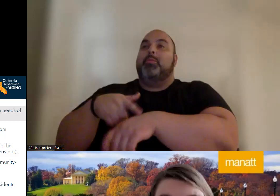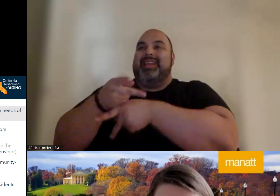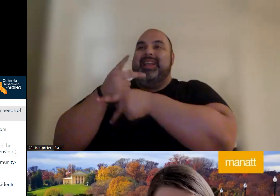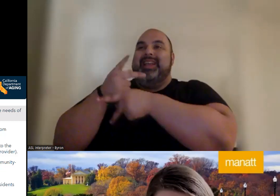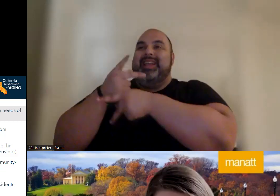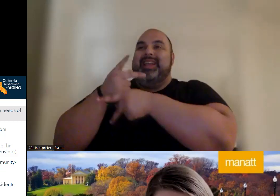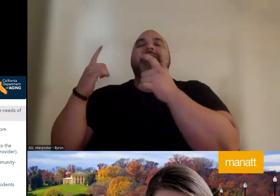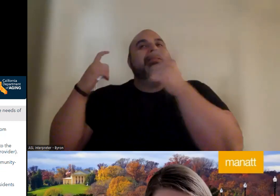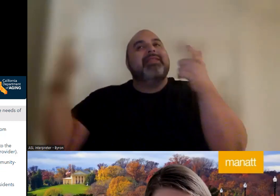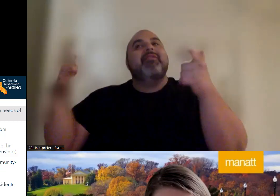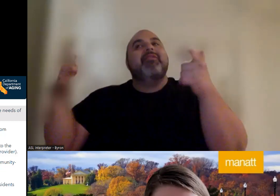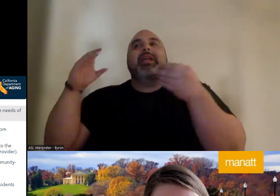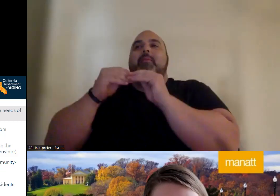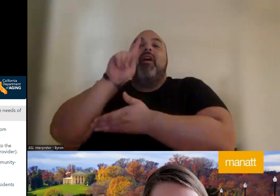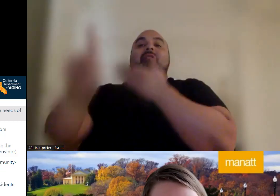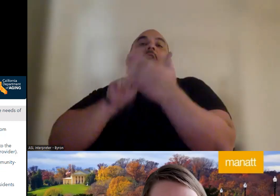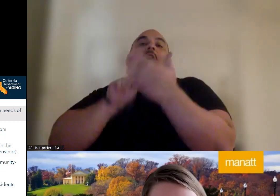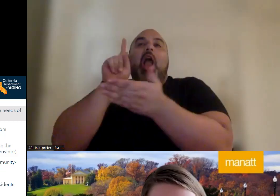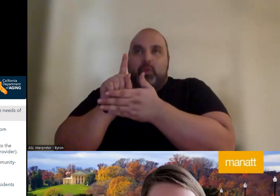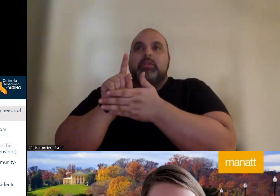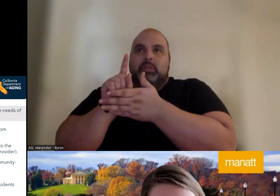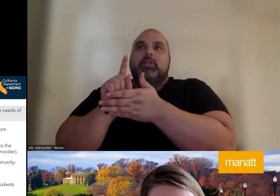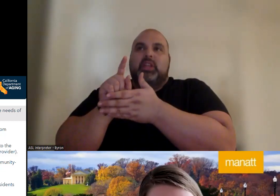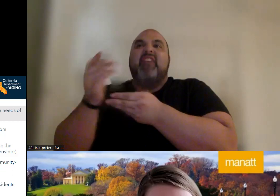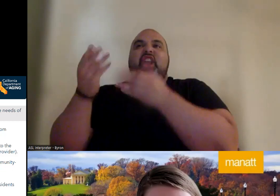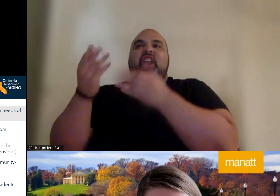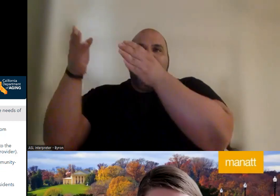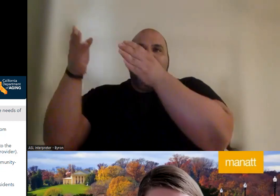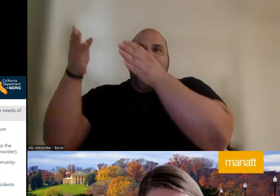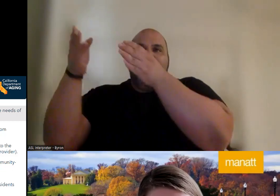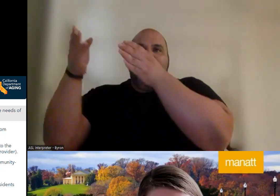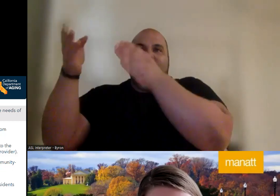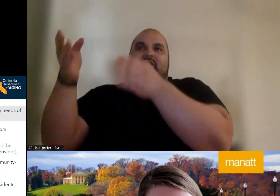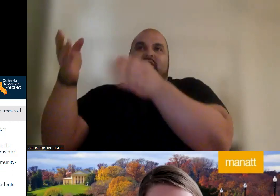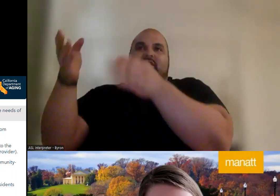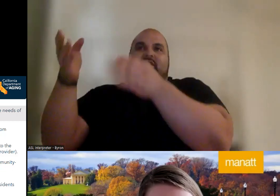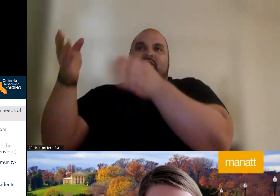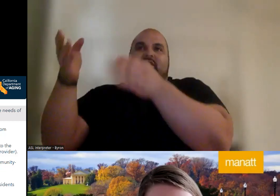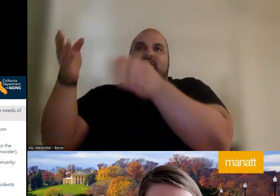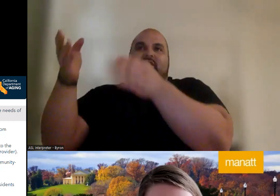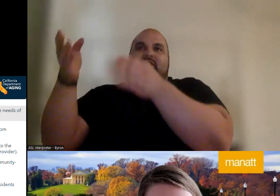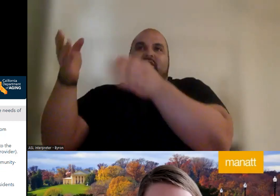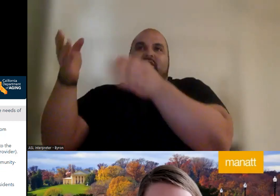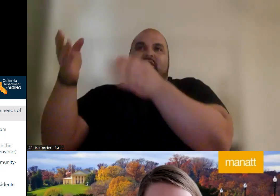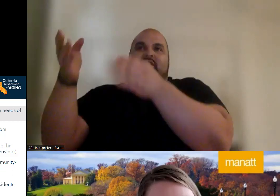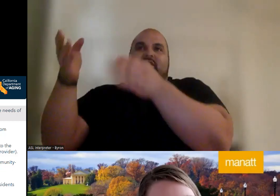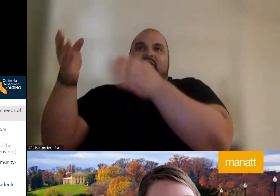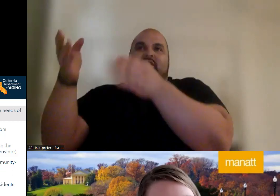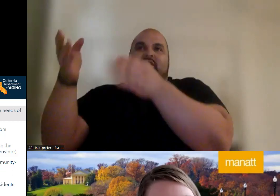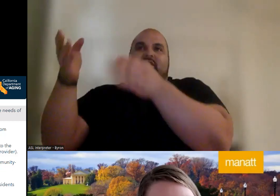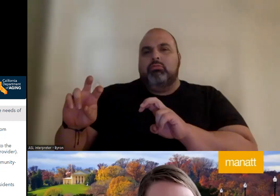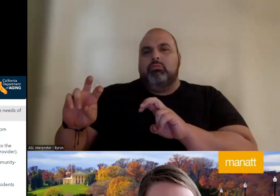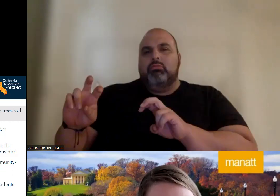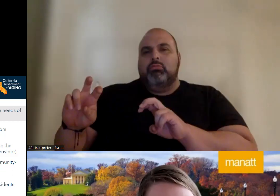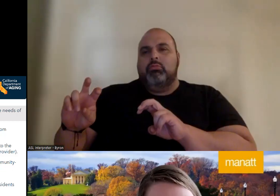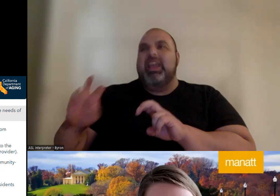number of hours of caregiving. So, looking at the different types of long-term caregiving. facility residents, the study found